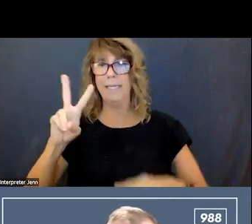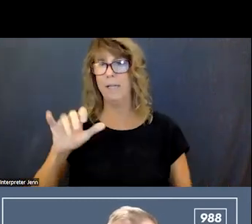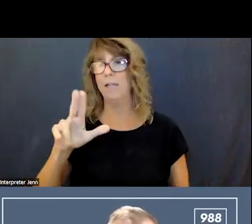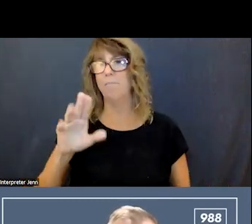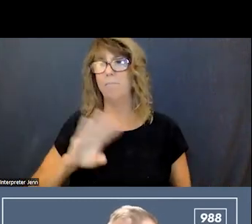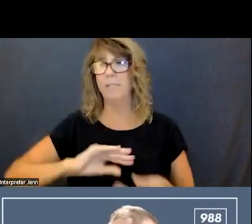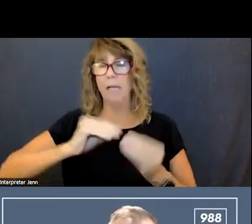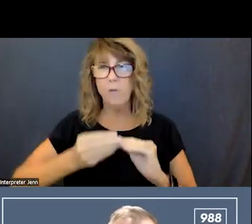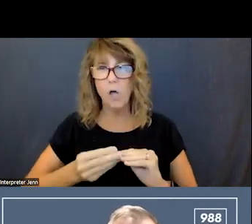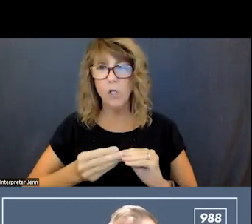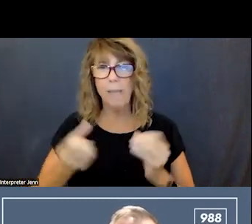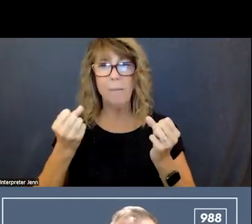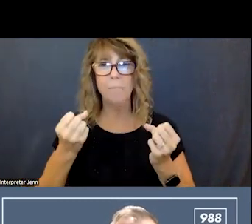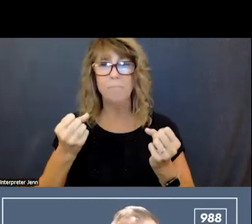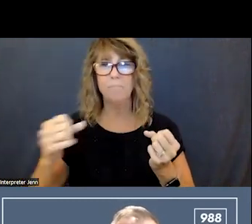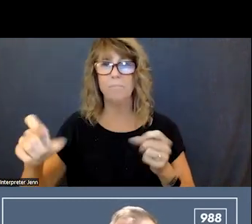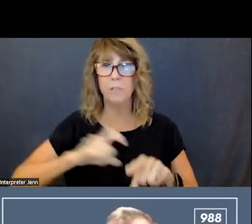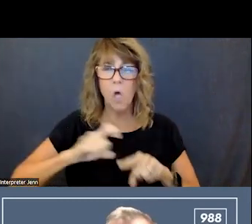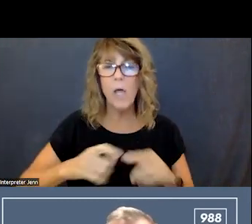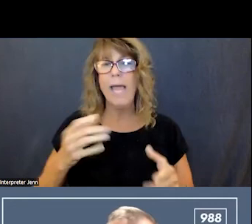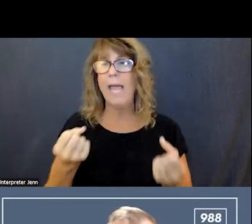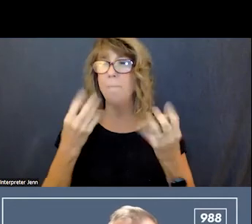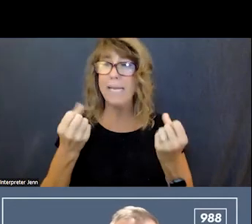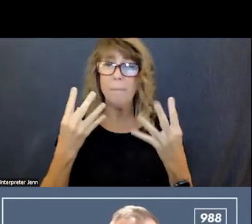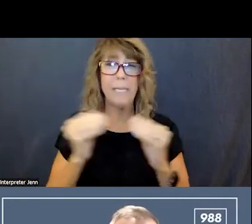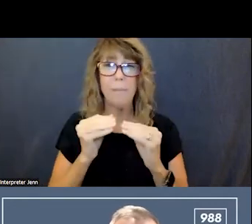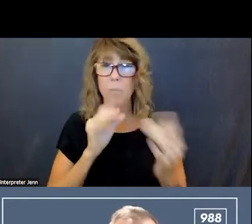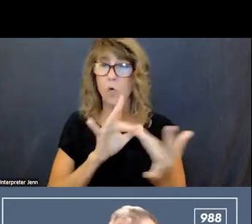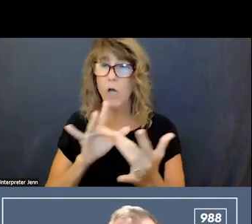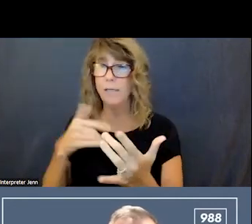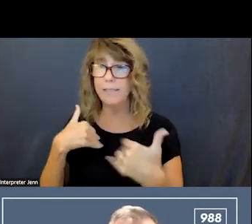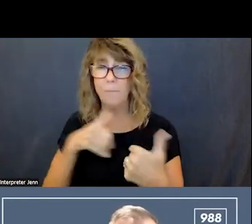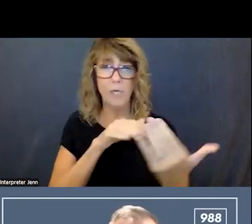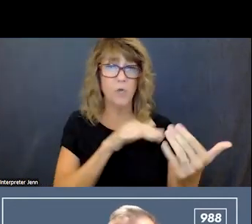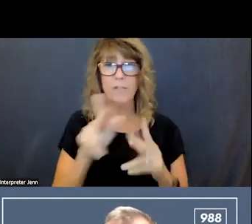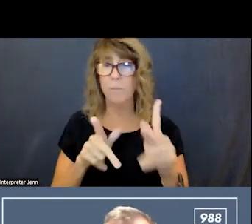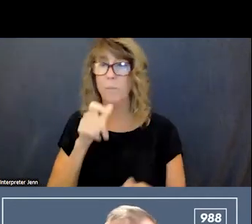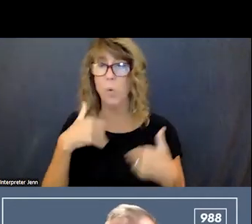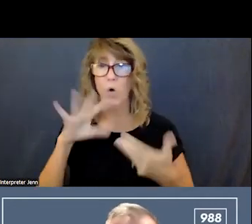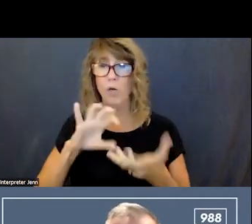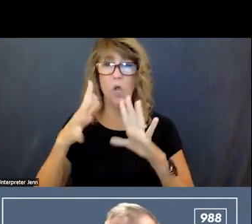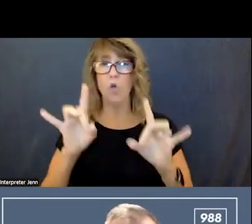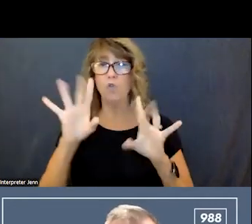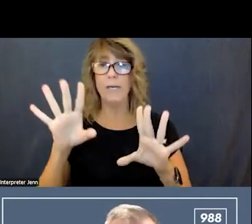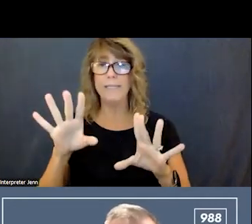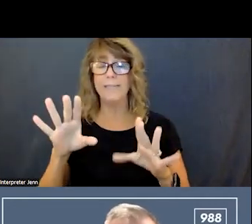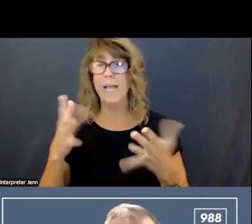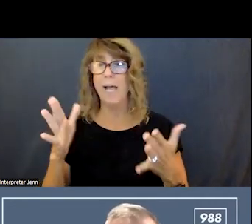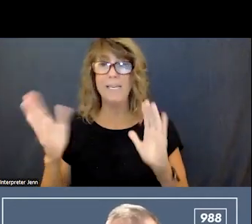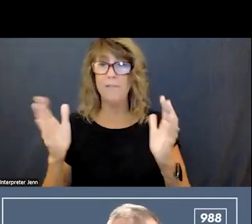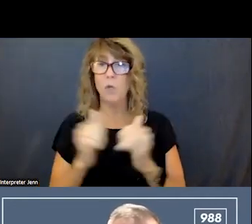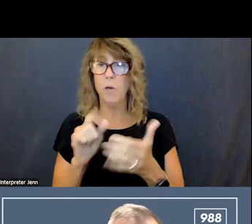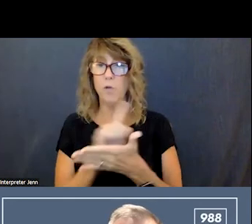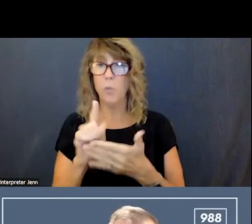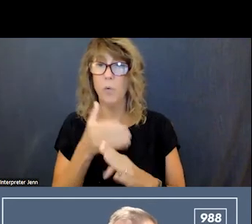many more contacts that have been addressed from people in crisis, even compared to the week prior to the